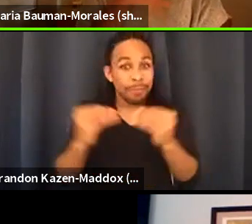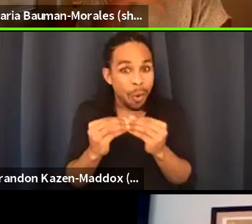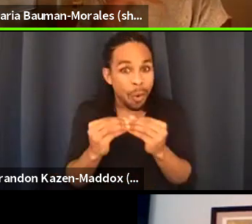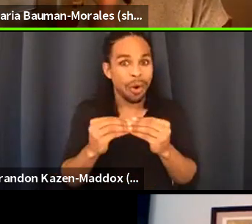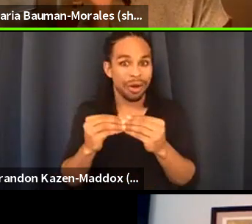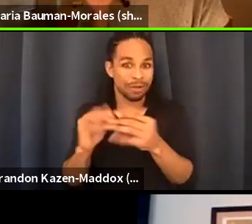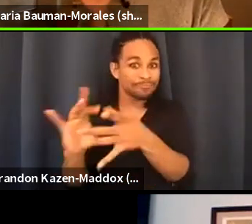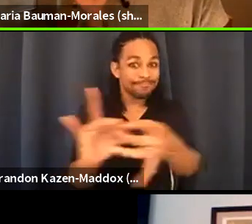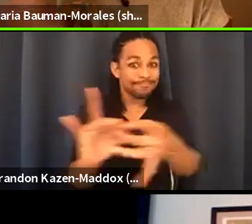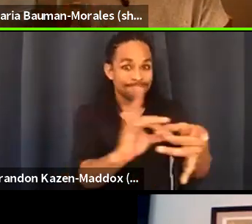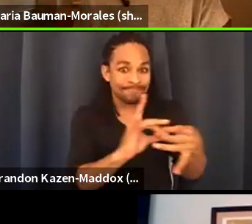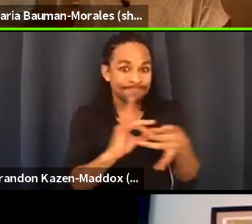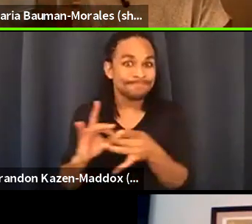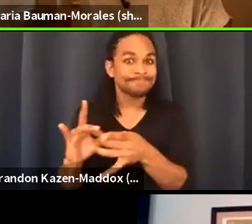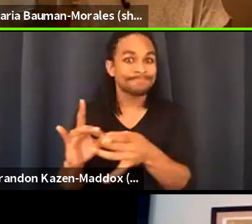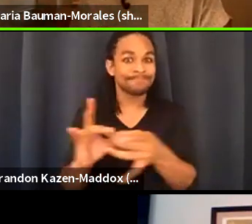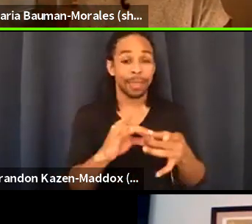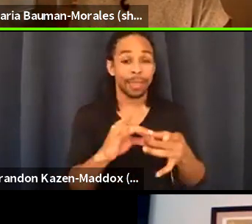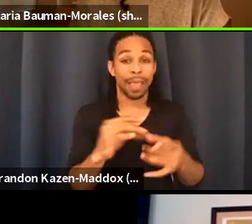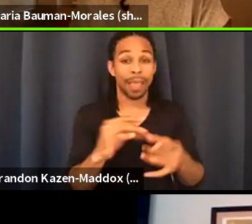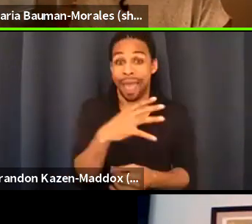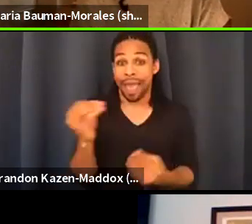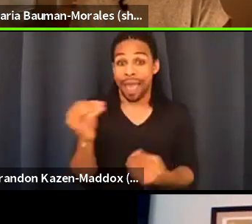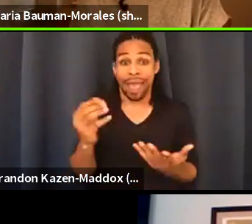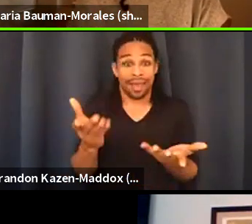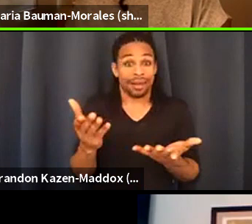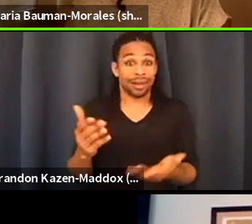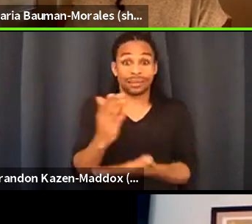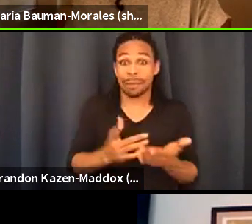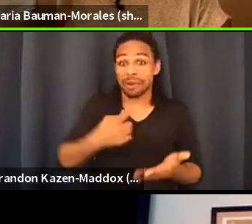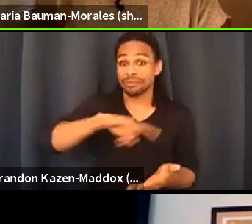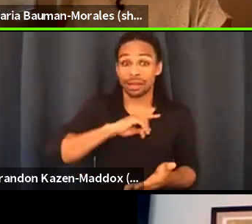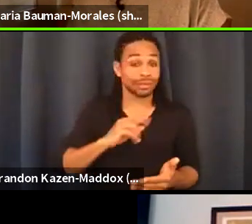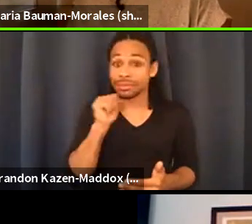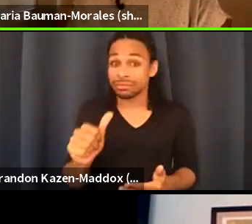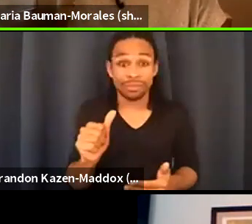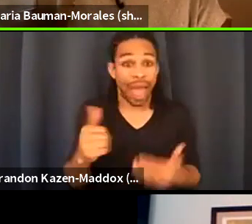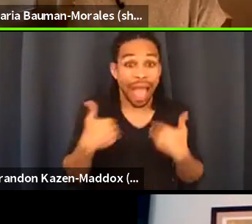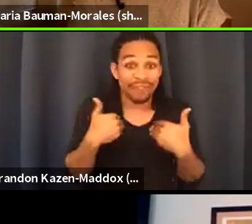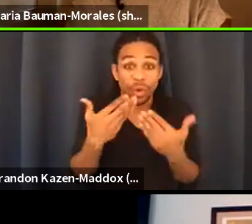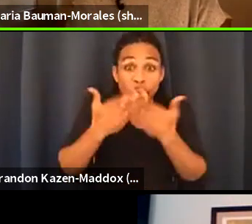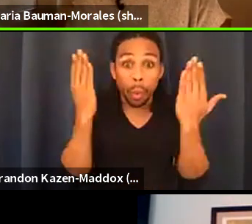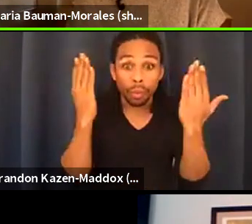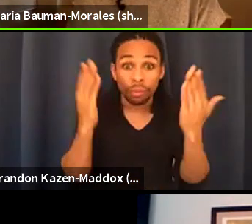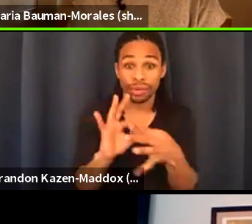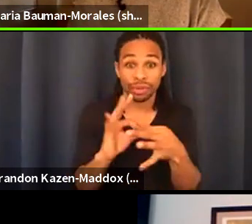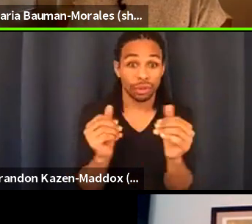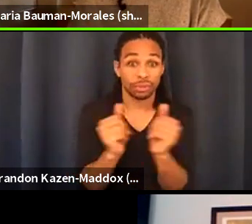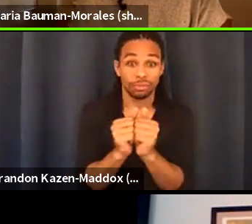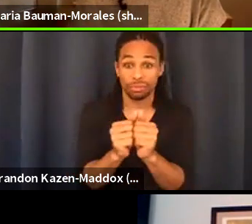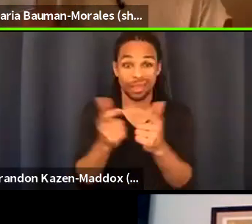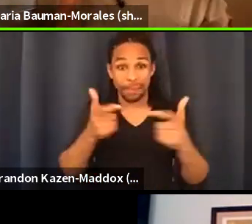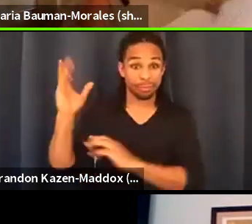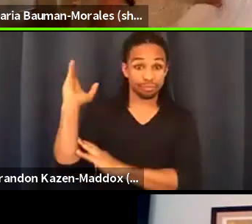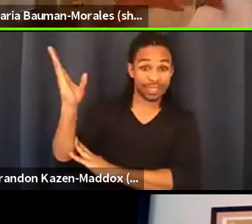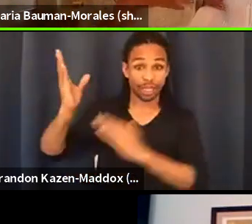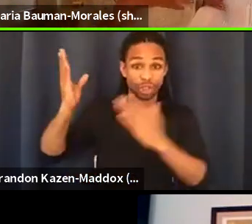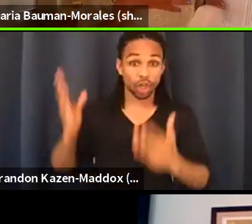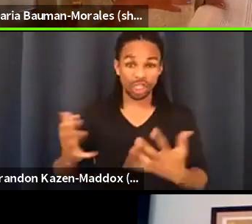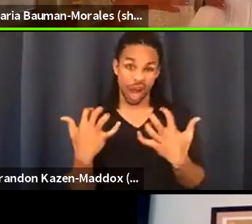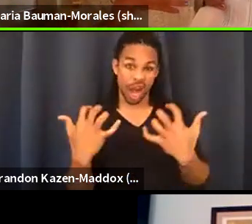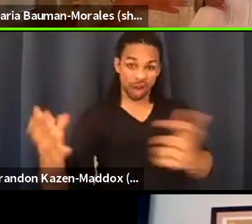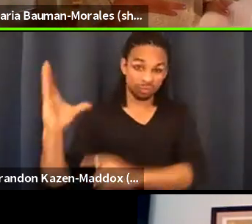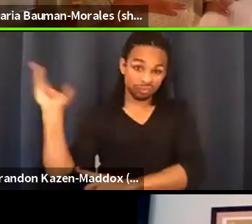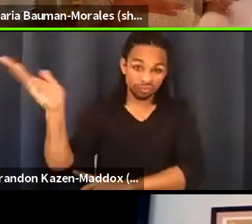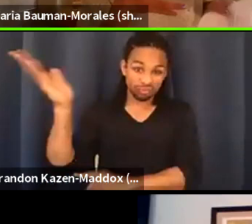presenters, MUPs or otherwise. But can we take these practices into our own area